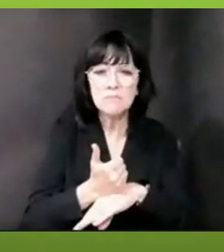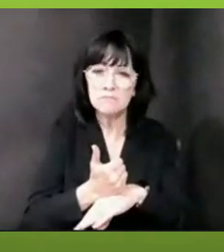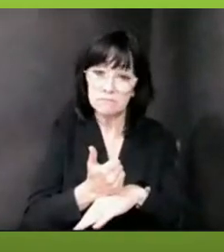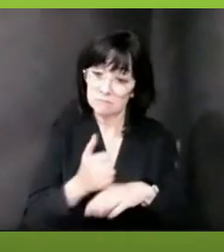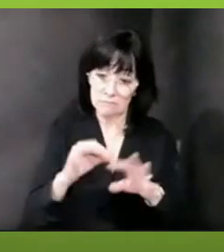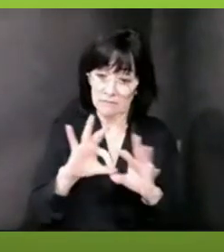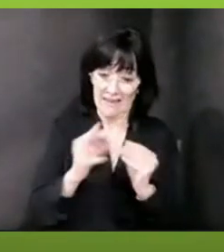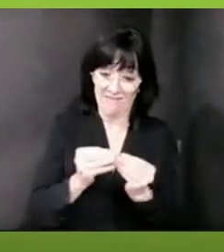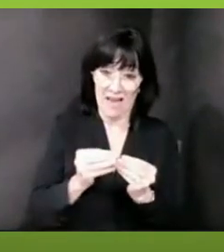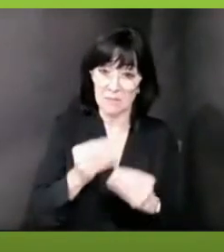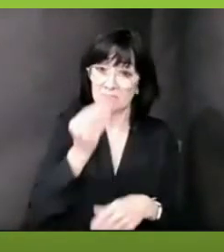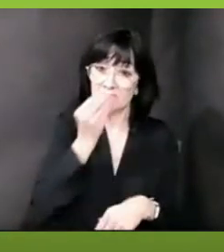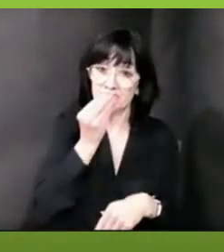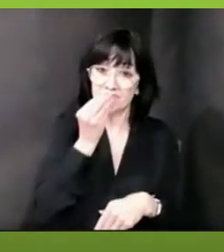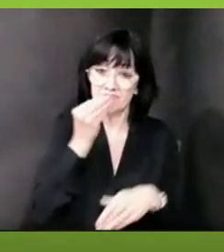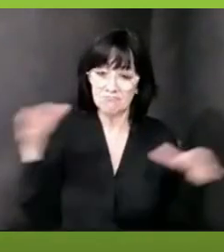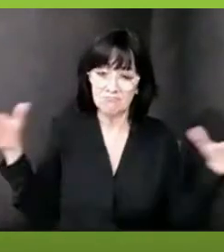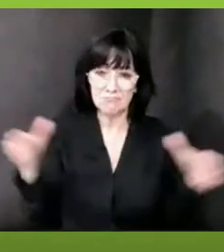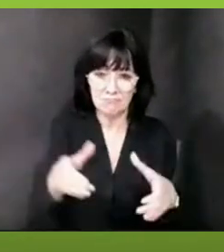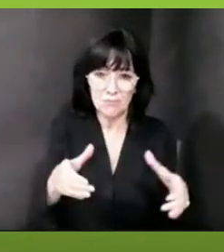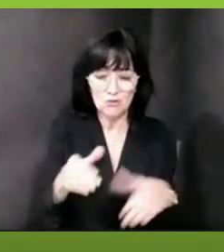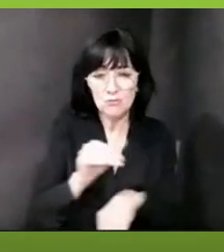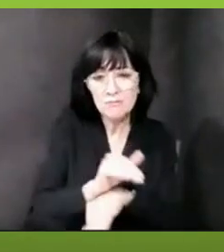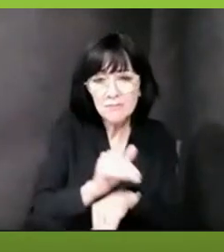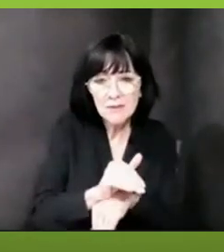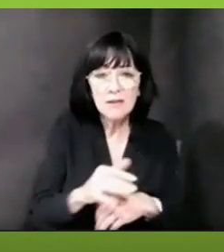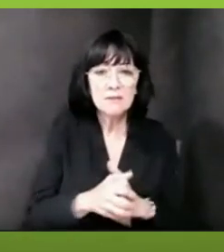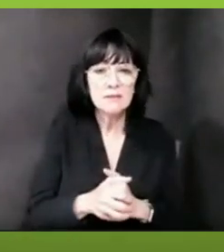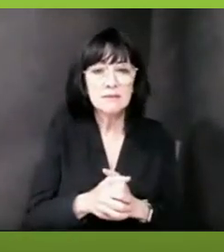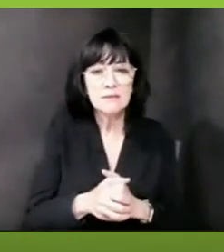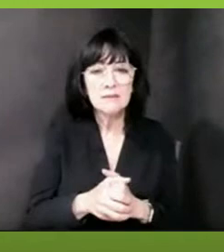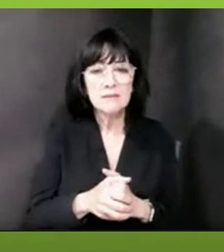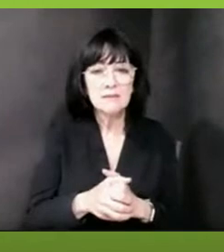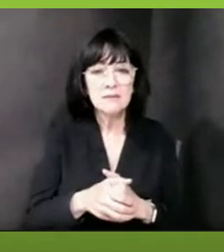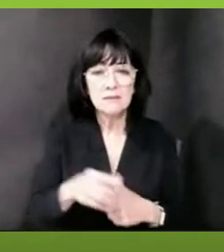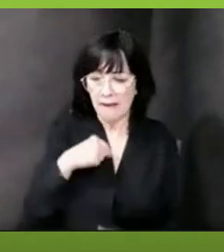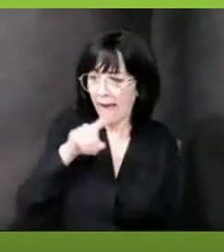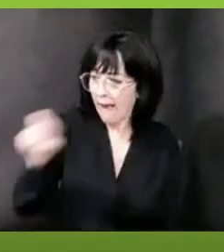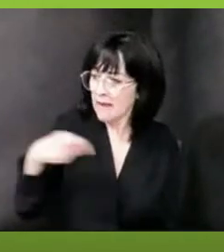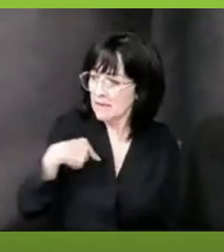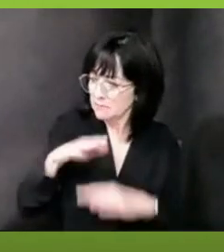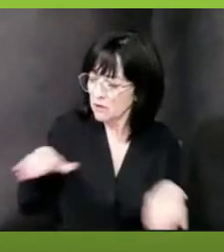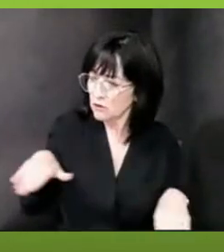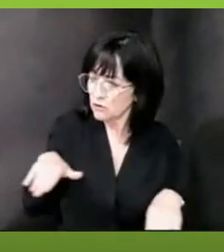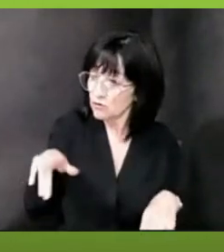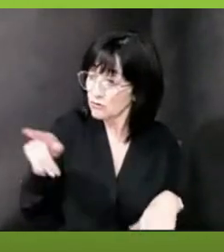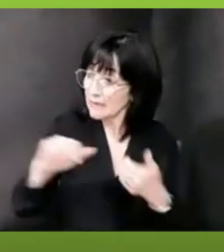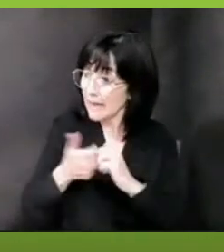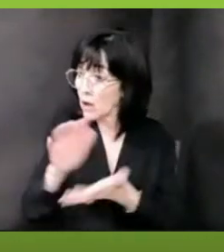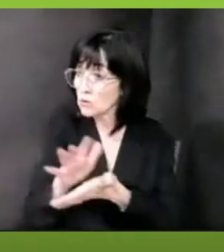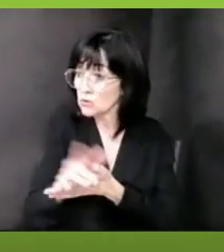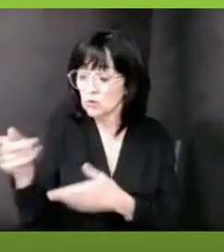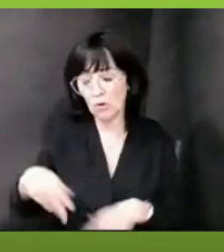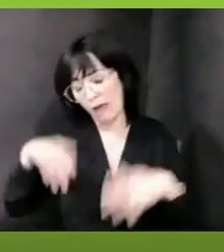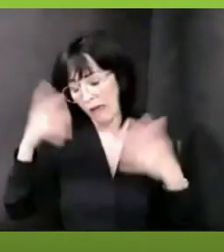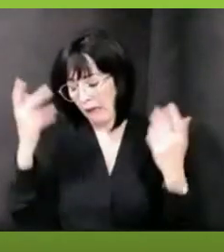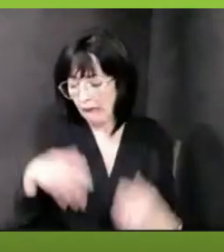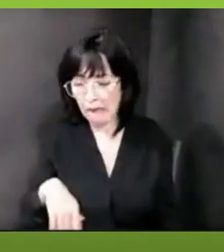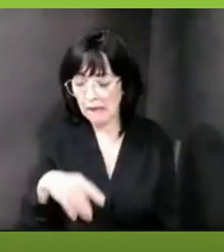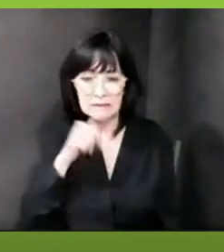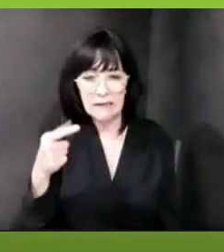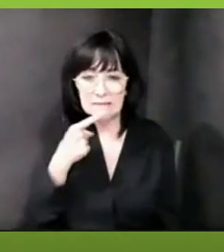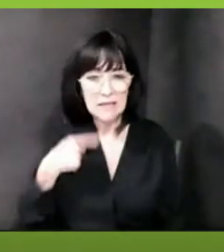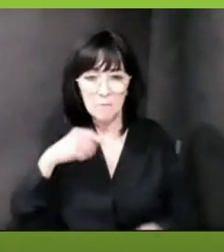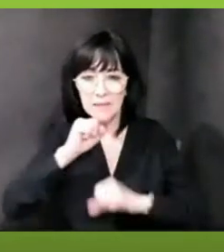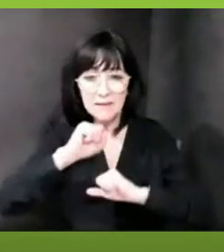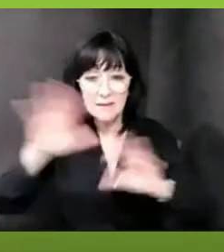I know many times my kids get home from school. I'm like, how was school? They don't tell me anything. right? And then we have a family game night, and all of a sudden they'll tell you